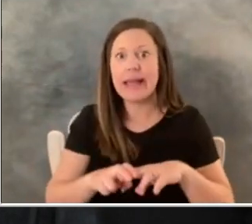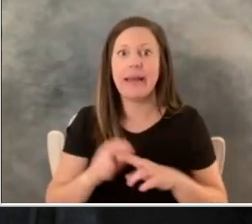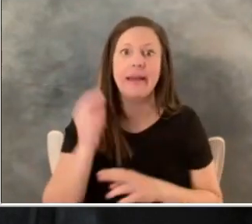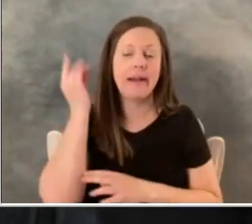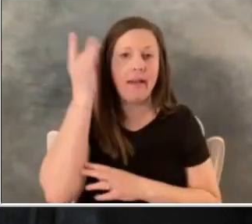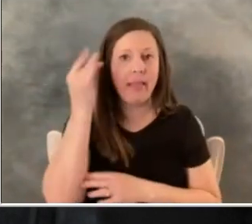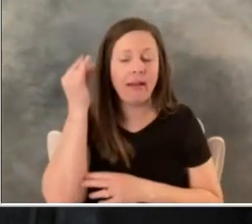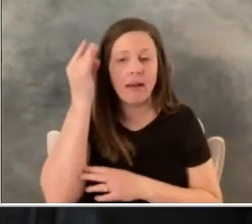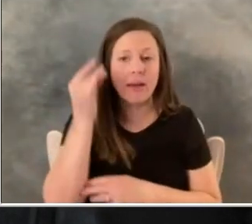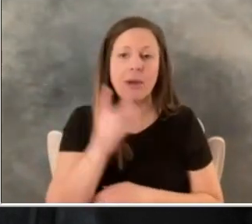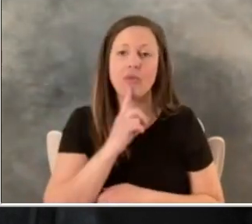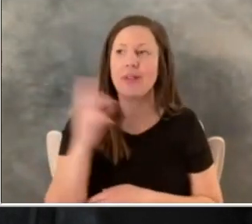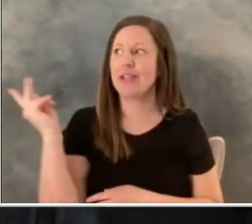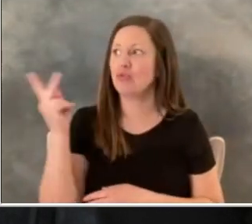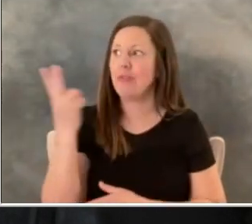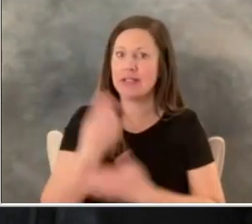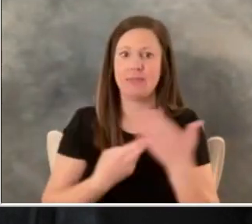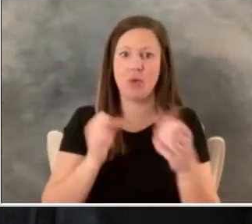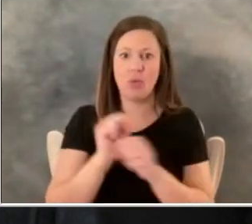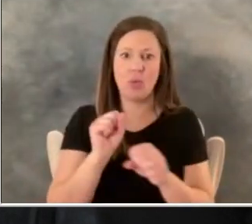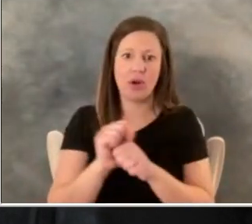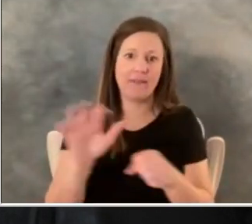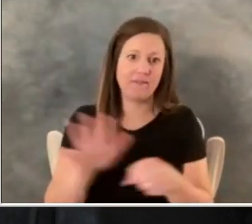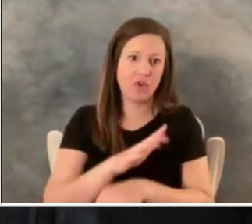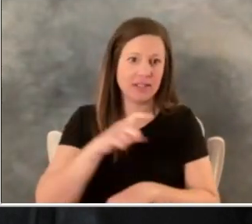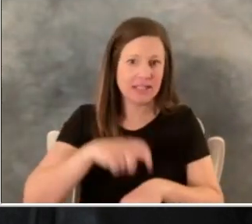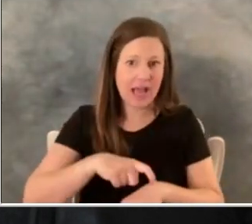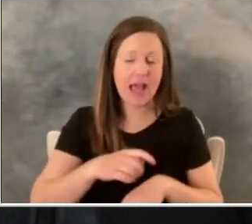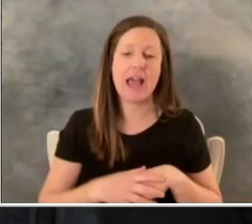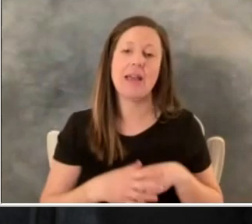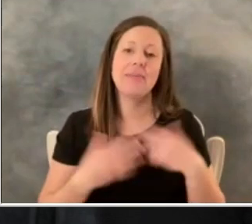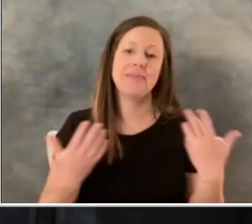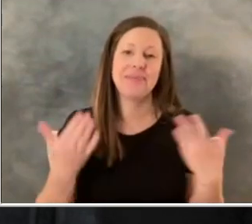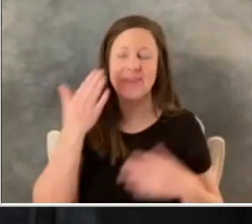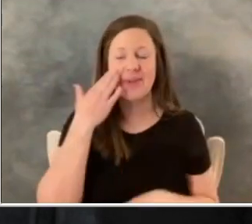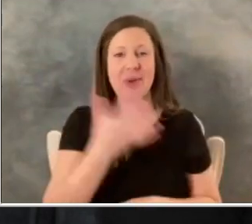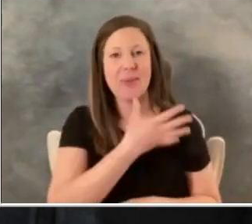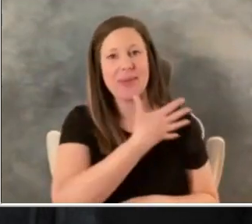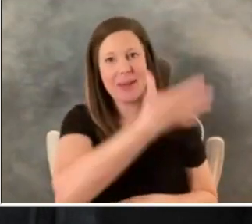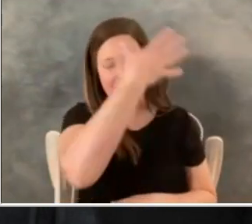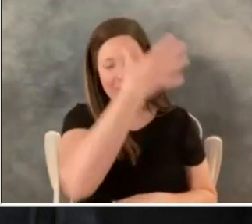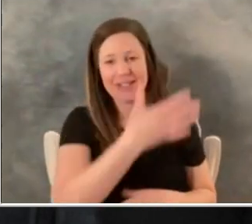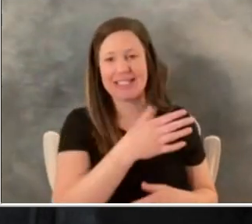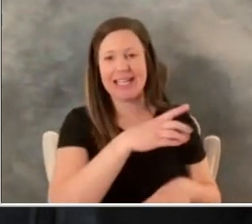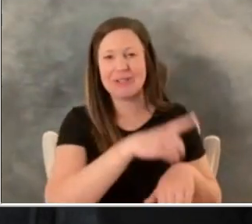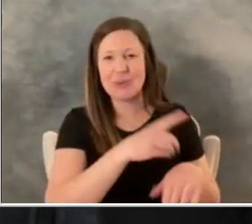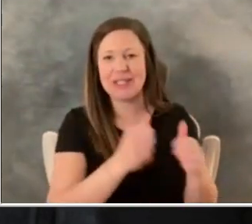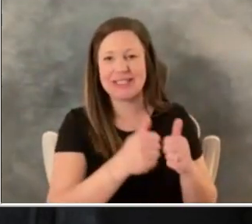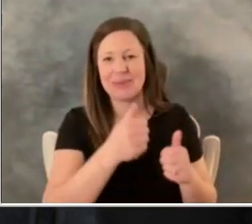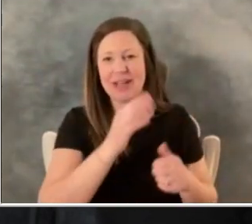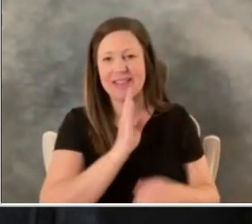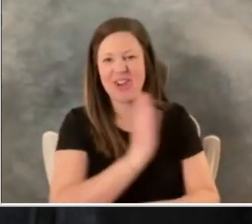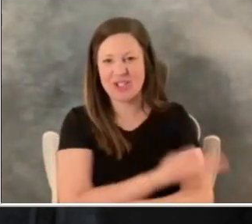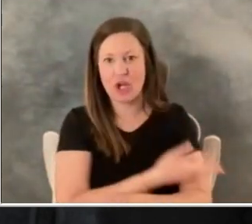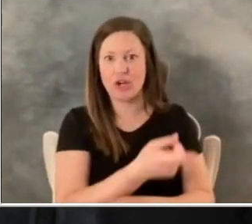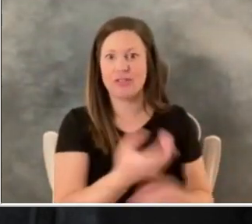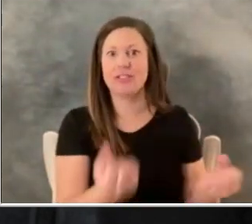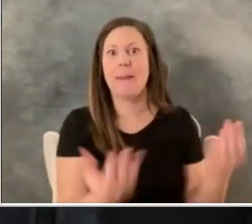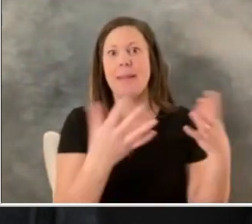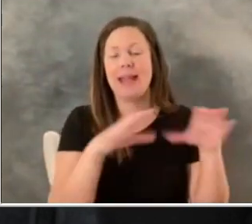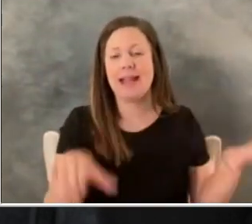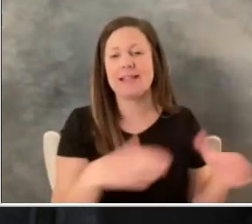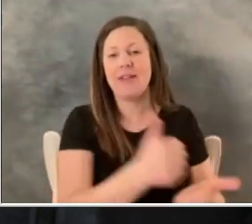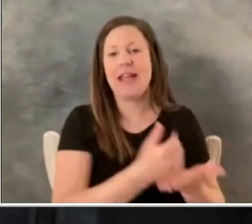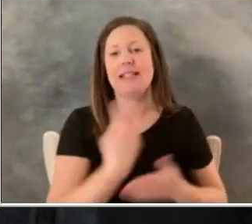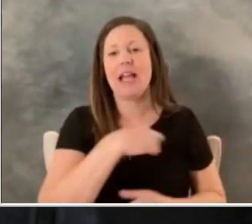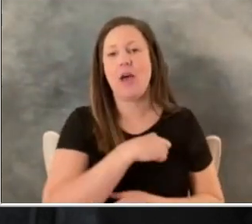both work full time still, so many parenting duties with the girls, and they're in so many activities that keeps us just super,